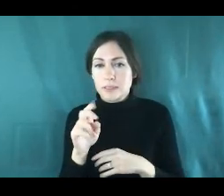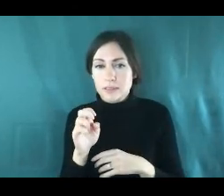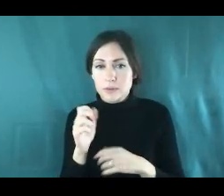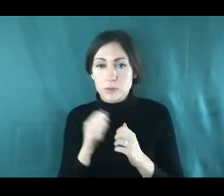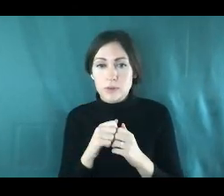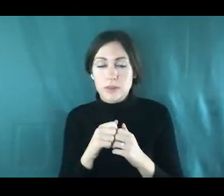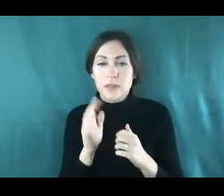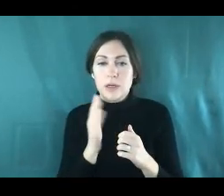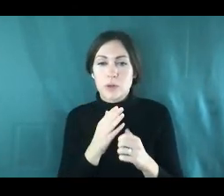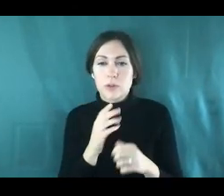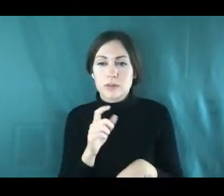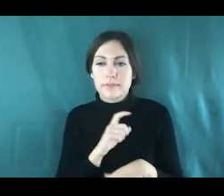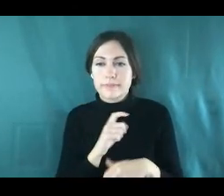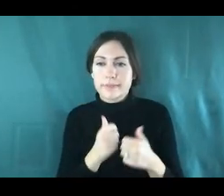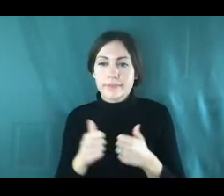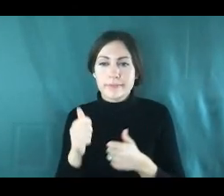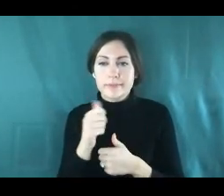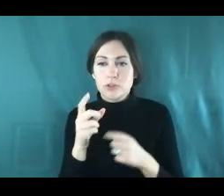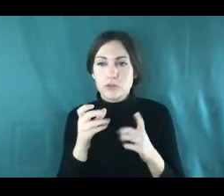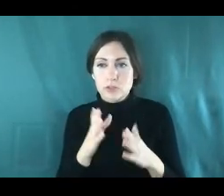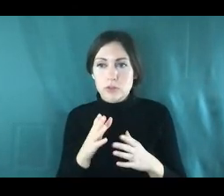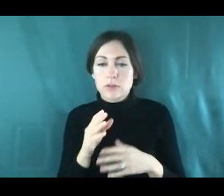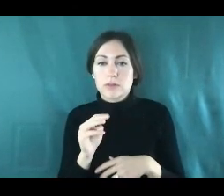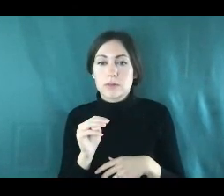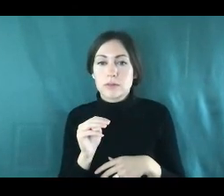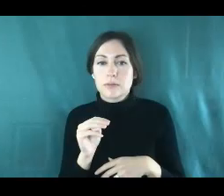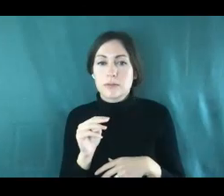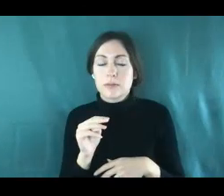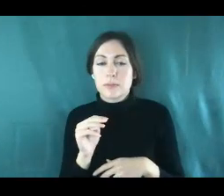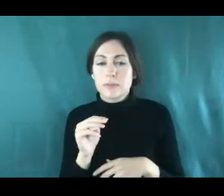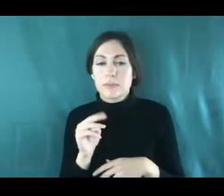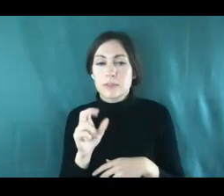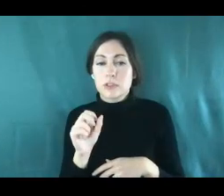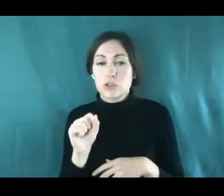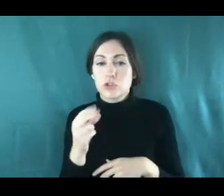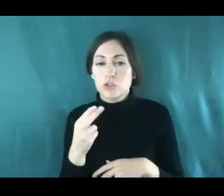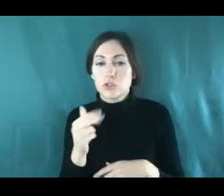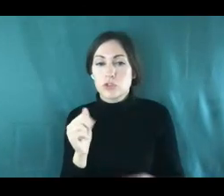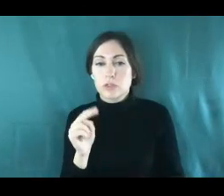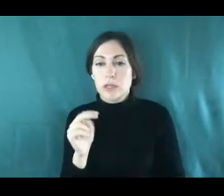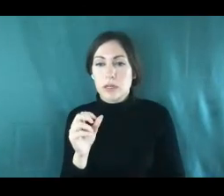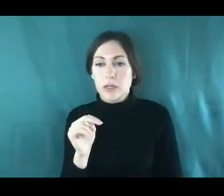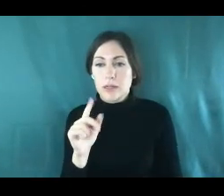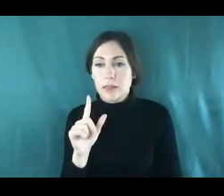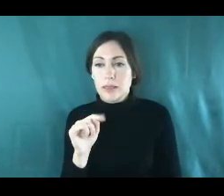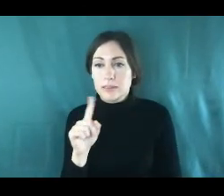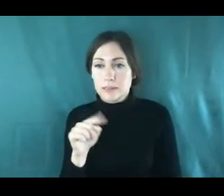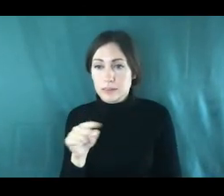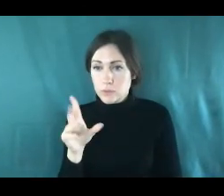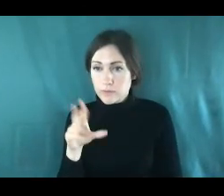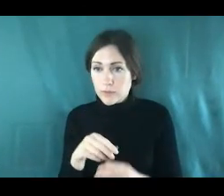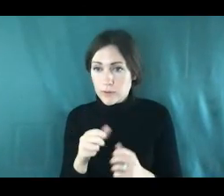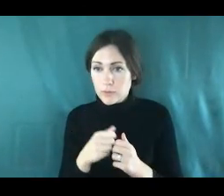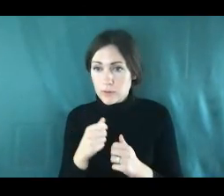Deputy Director, Mrs. Shannon Litz. Is Mrs. Litz on the call?